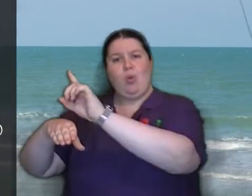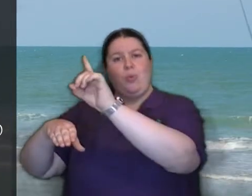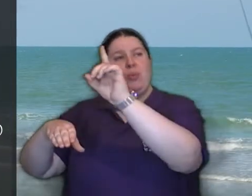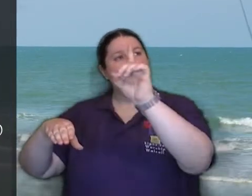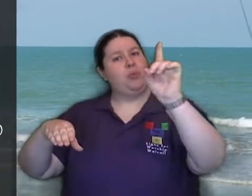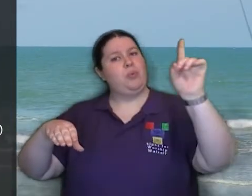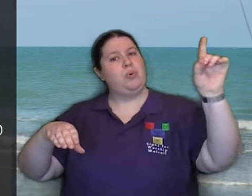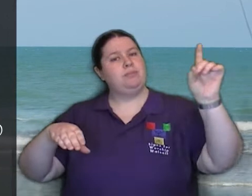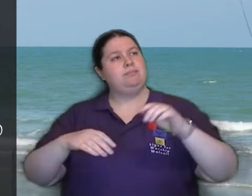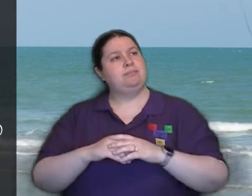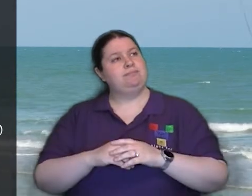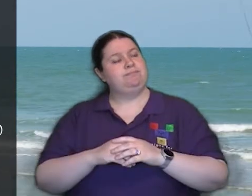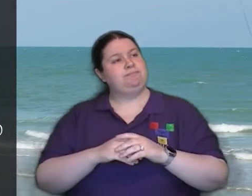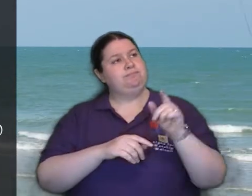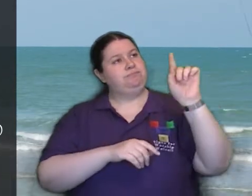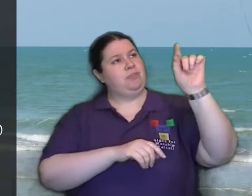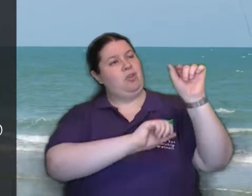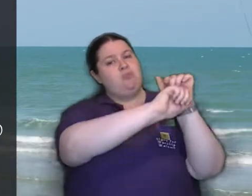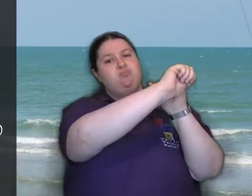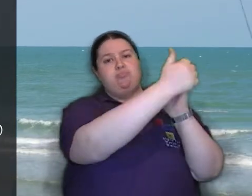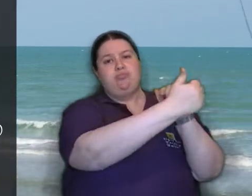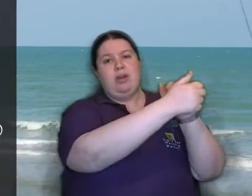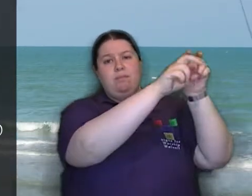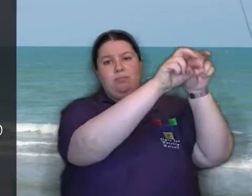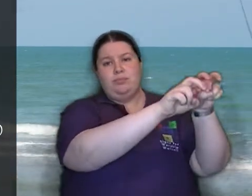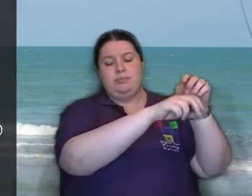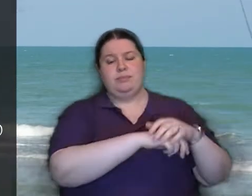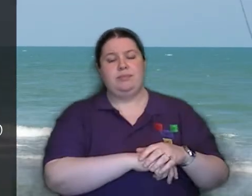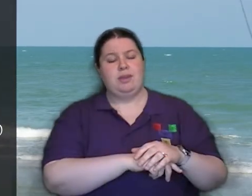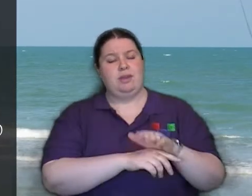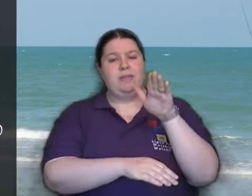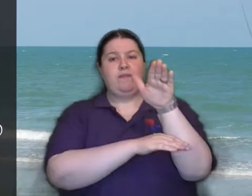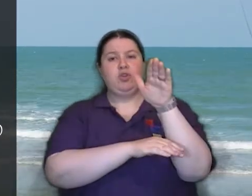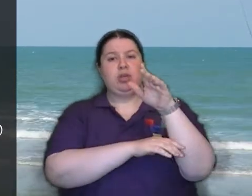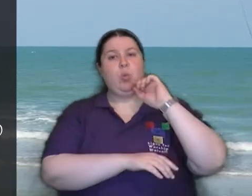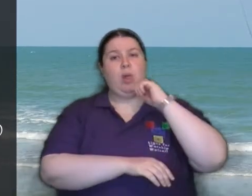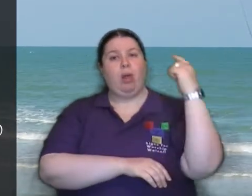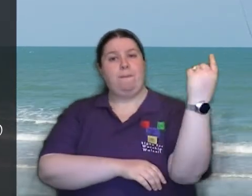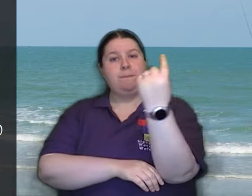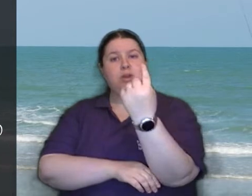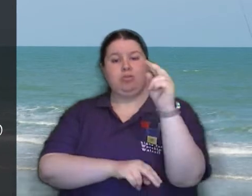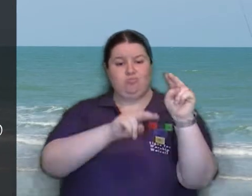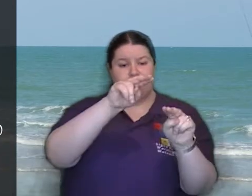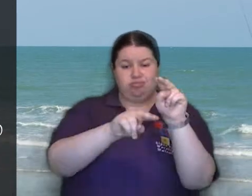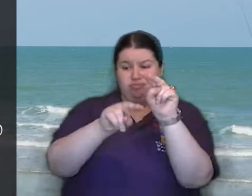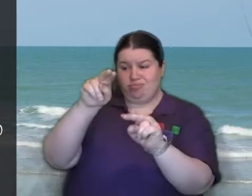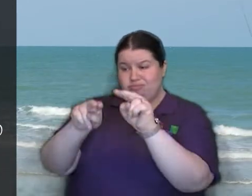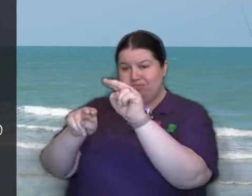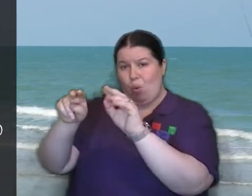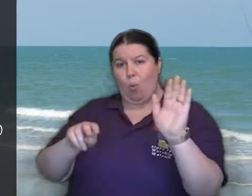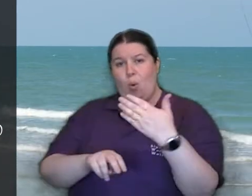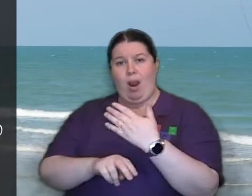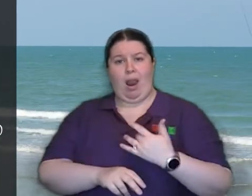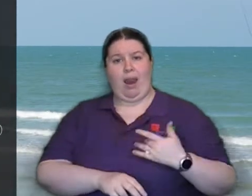again. He ascended into heaven. He is seated at the right hand of the Father, and he will come again to judge the